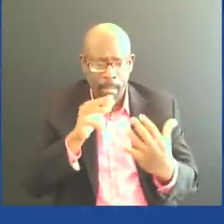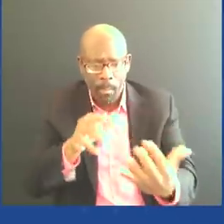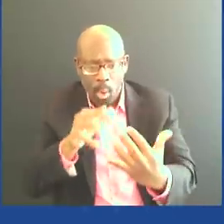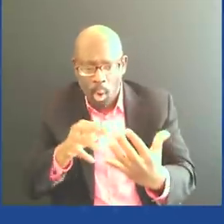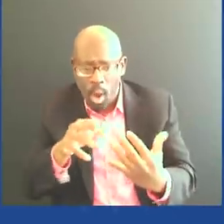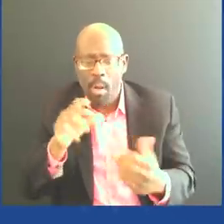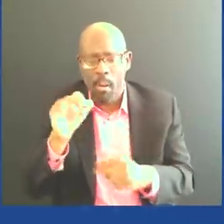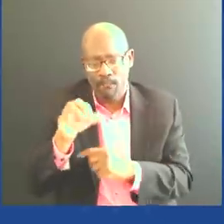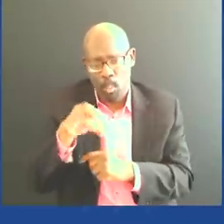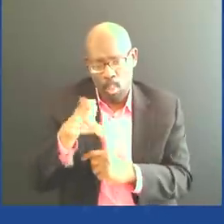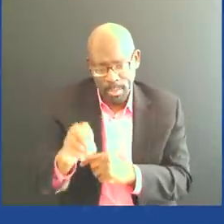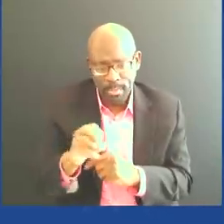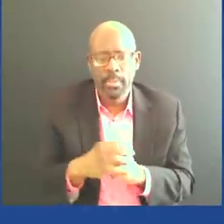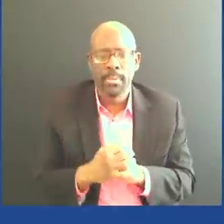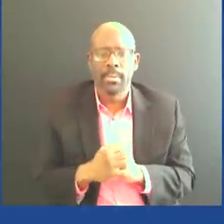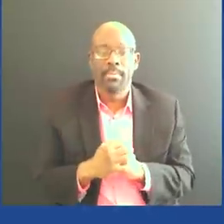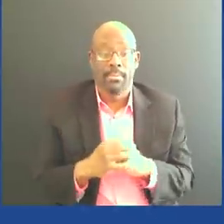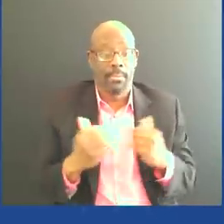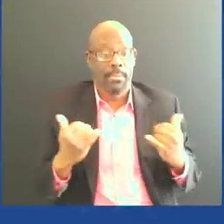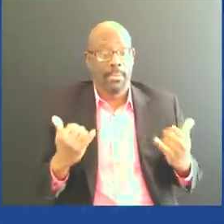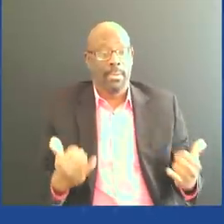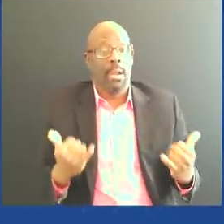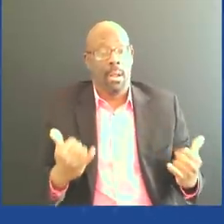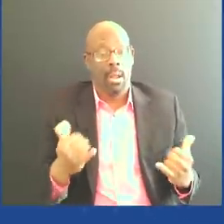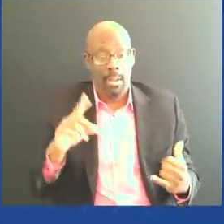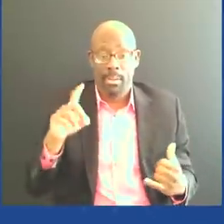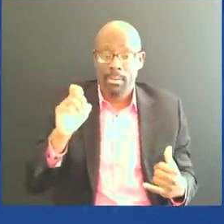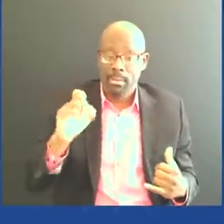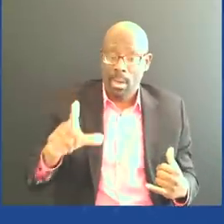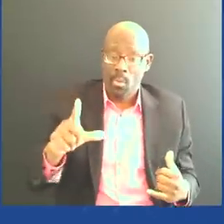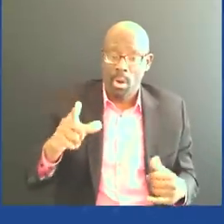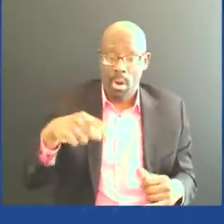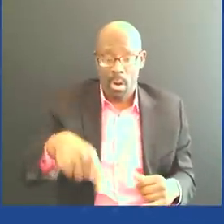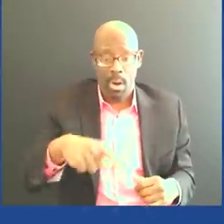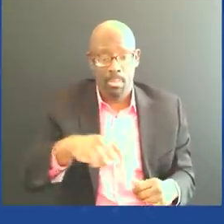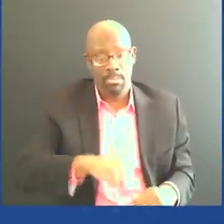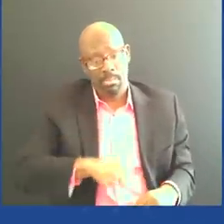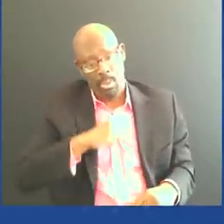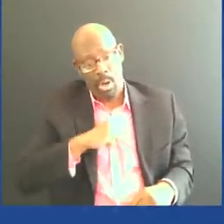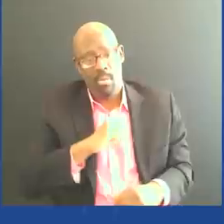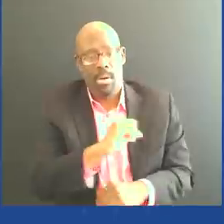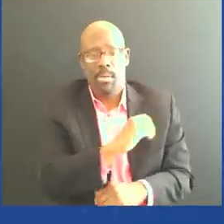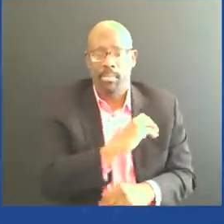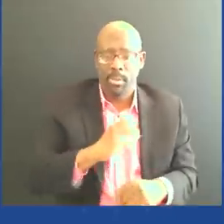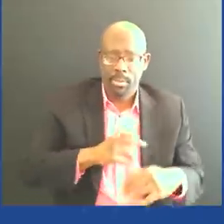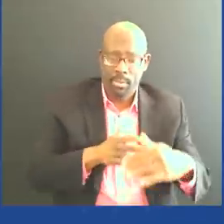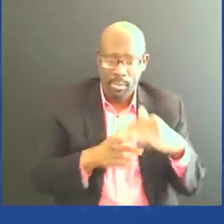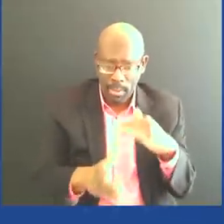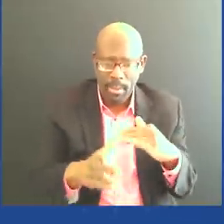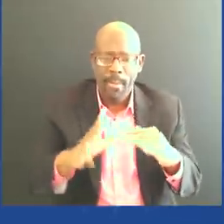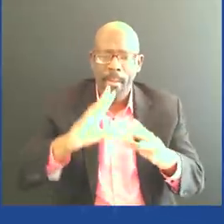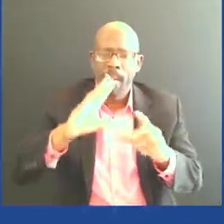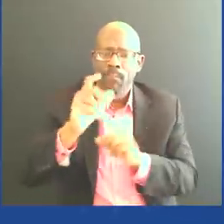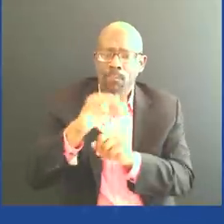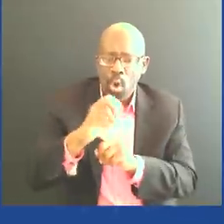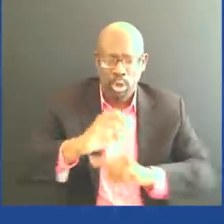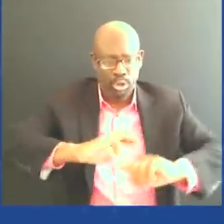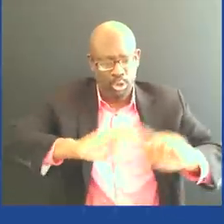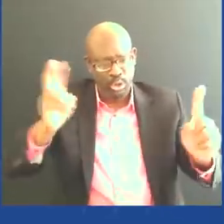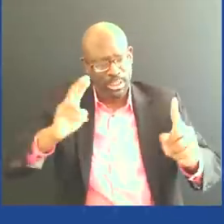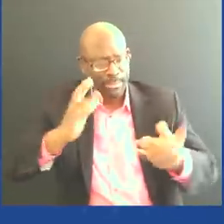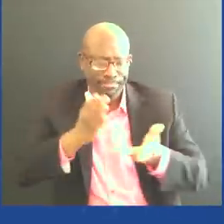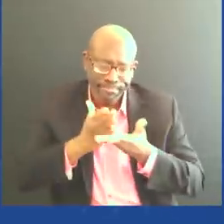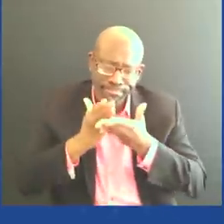Today, Delaware upholds a proud tradition of the submarine force, ready to sail in harm's way, alone, forward, and unafraid. Thank